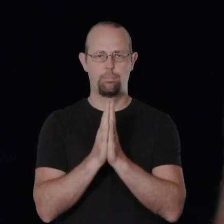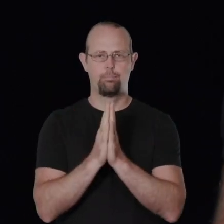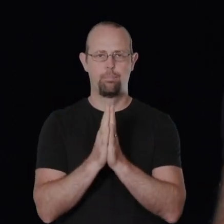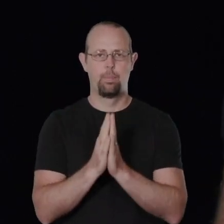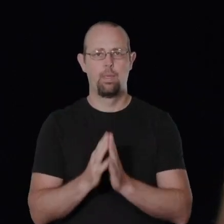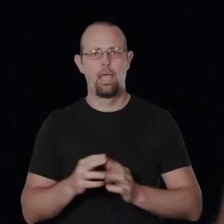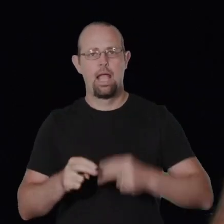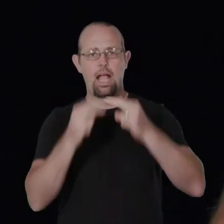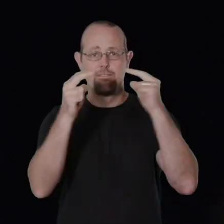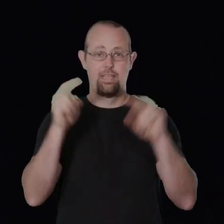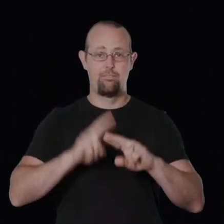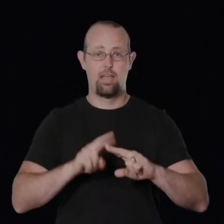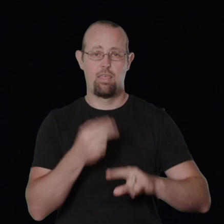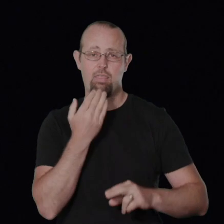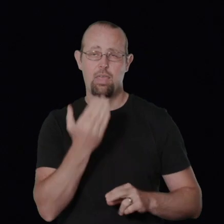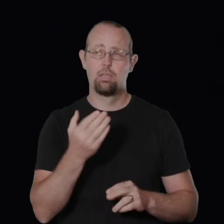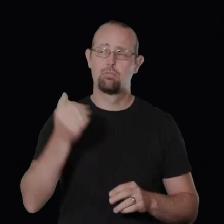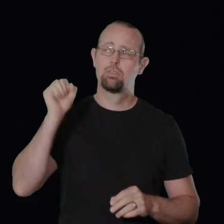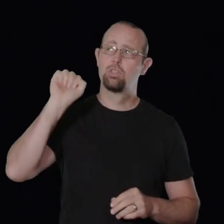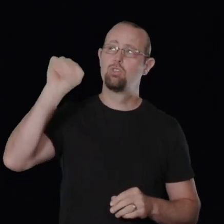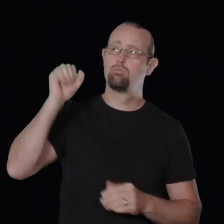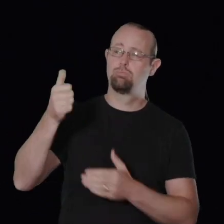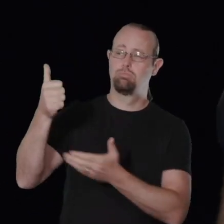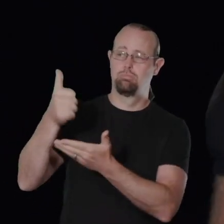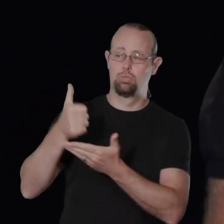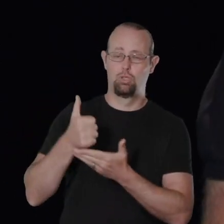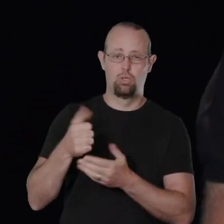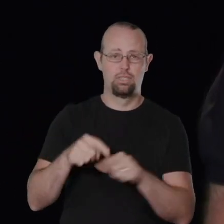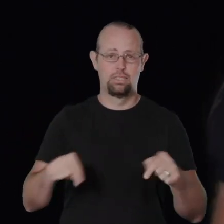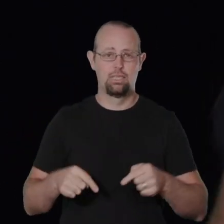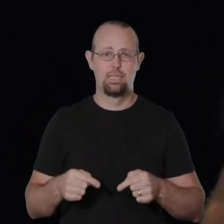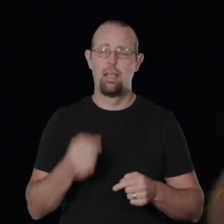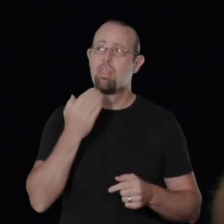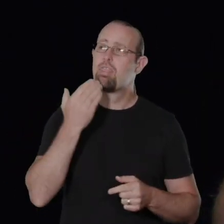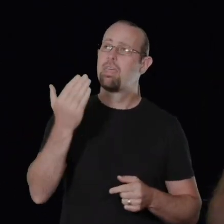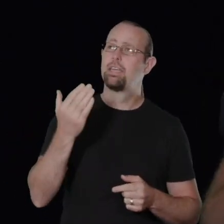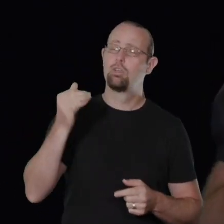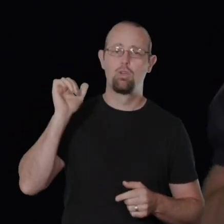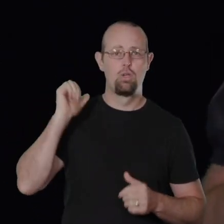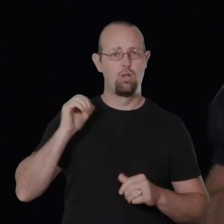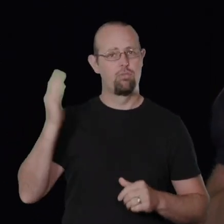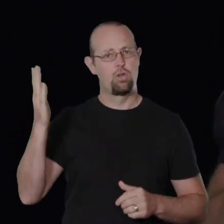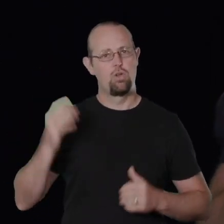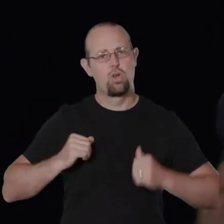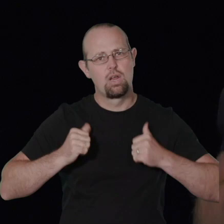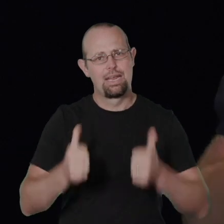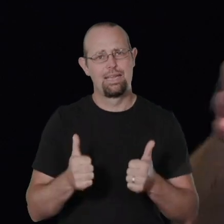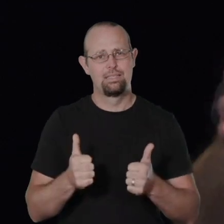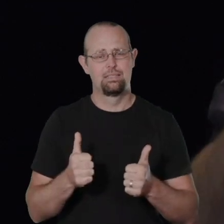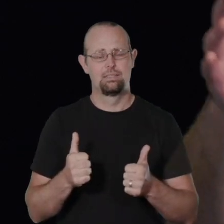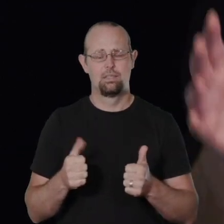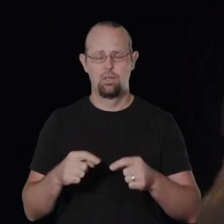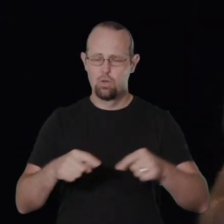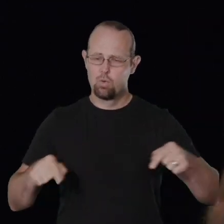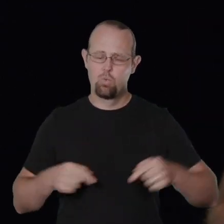Heavenly Father, thank you so much for your goodness towards us. Thank you for your kindness. Lord, we so appreciate your presence with